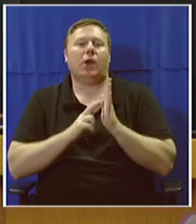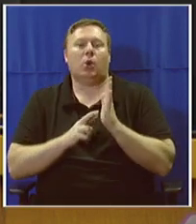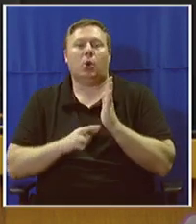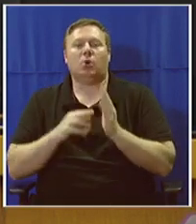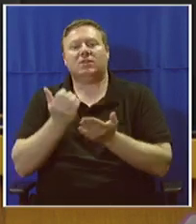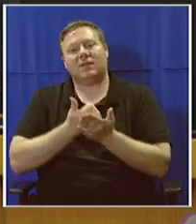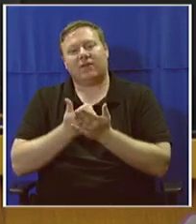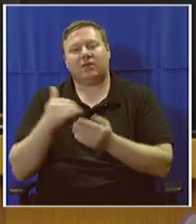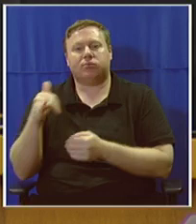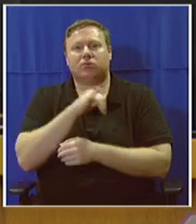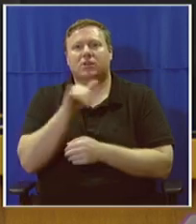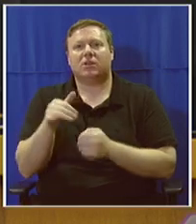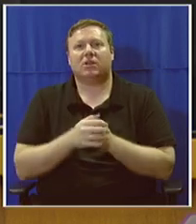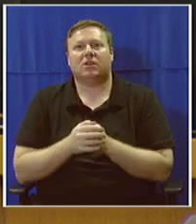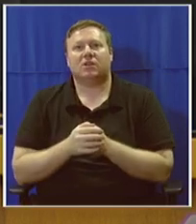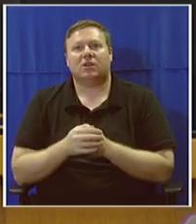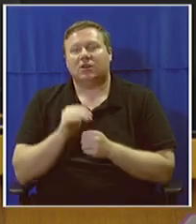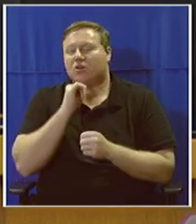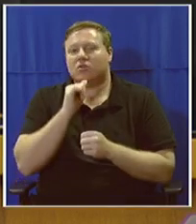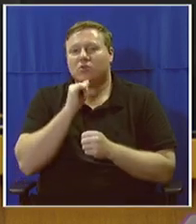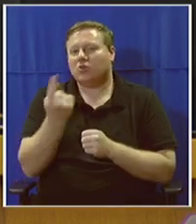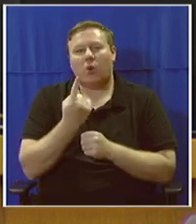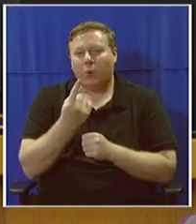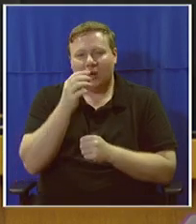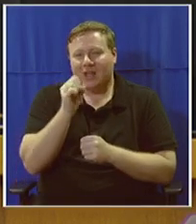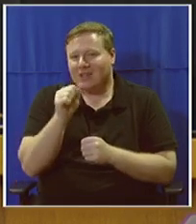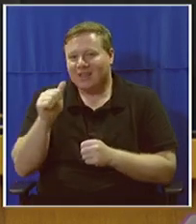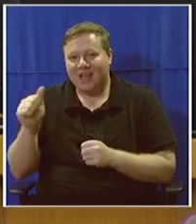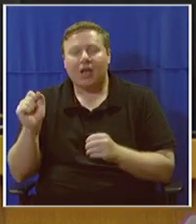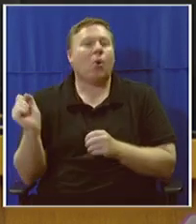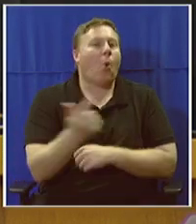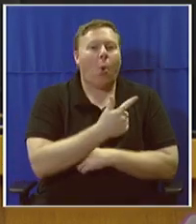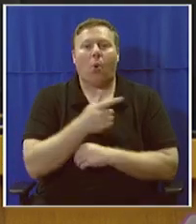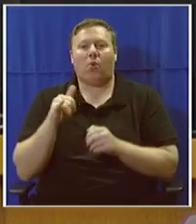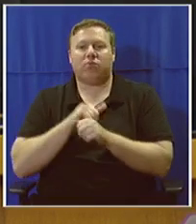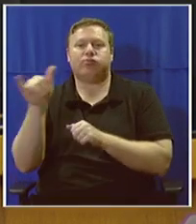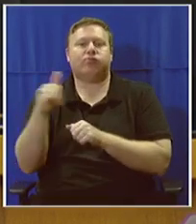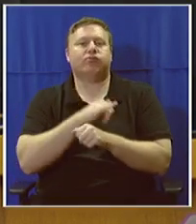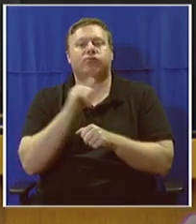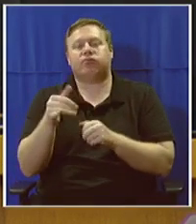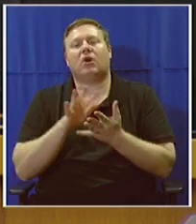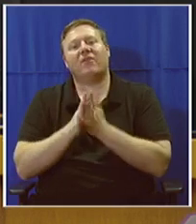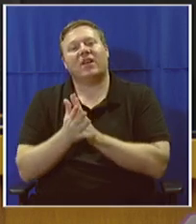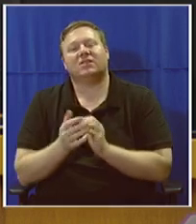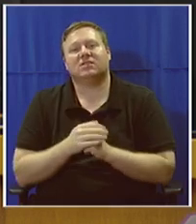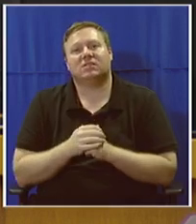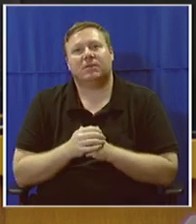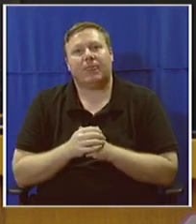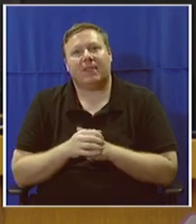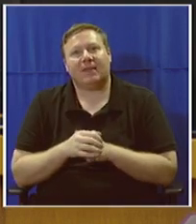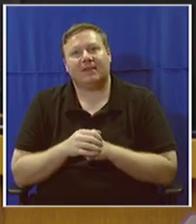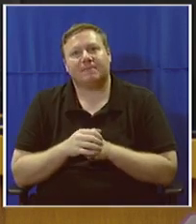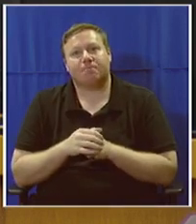the airlines, not just the obsession about South African Airways, all the airlines were affected. In fact, when that